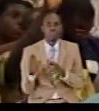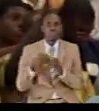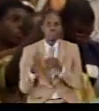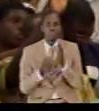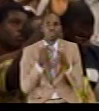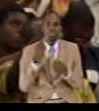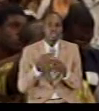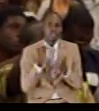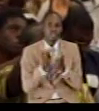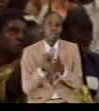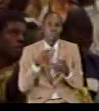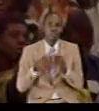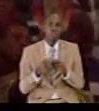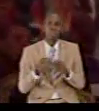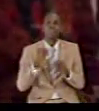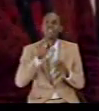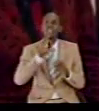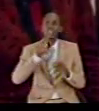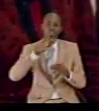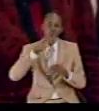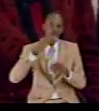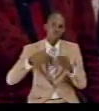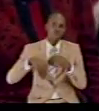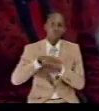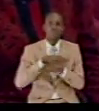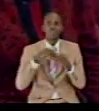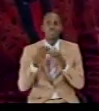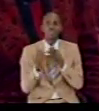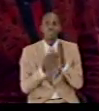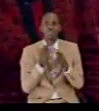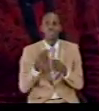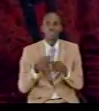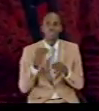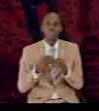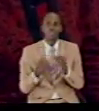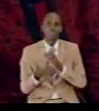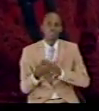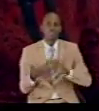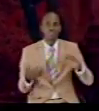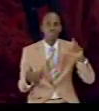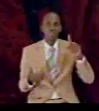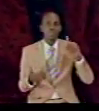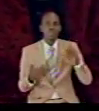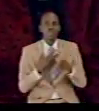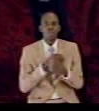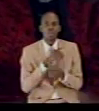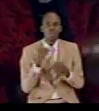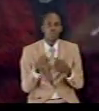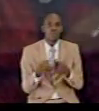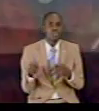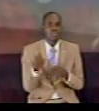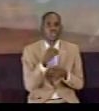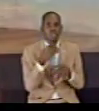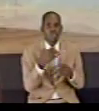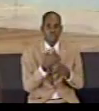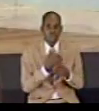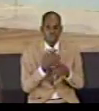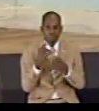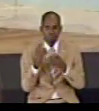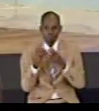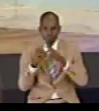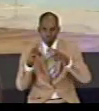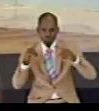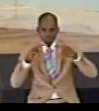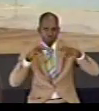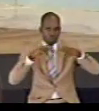problem is over. Verse 21, and when he had consulted with the people,